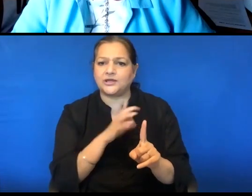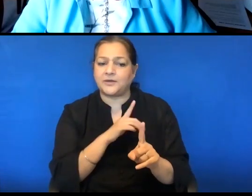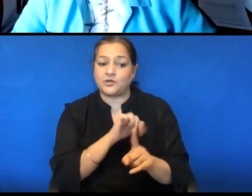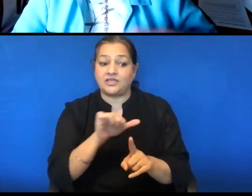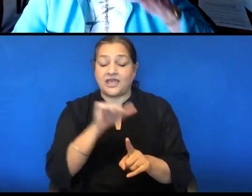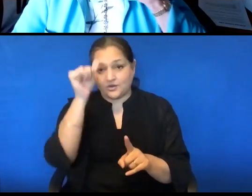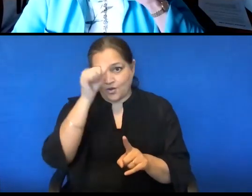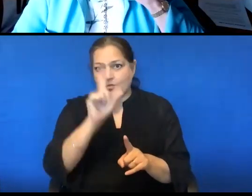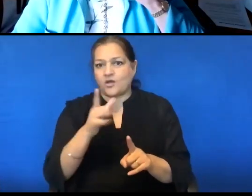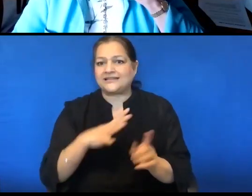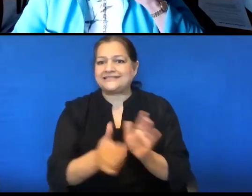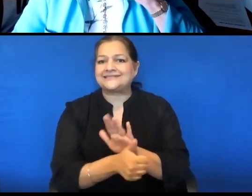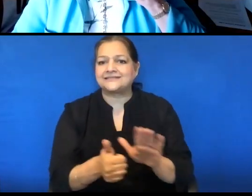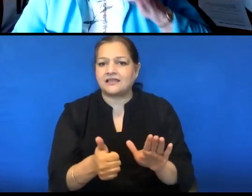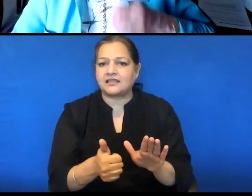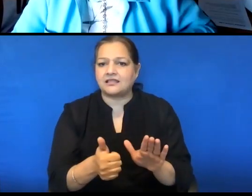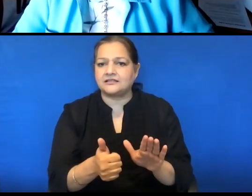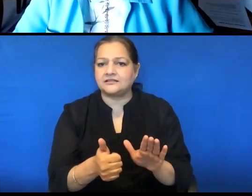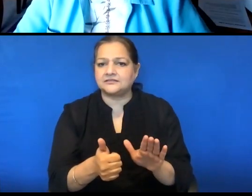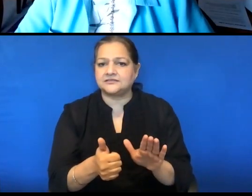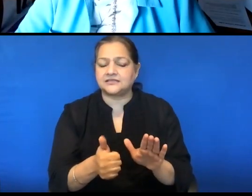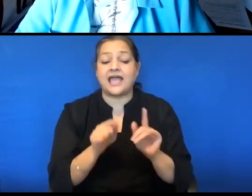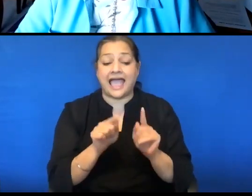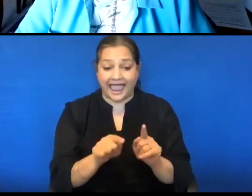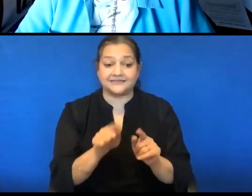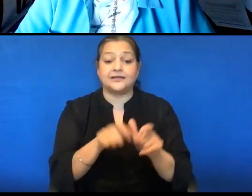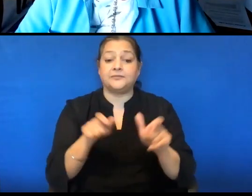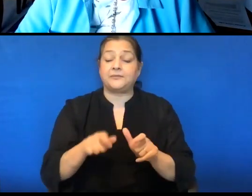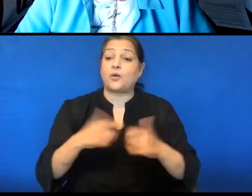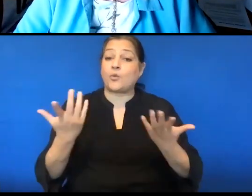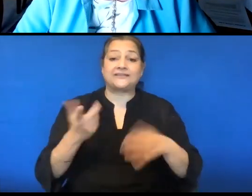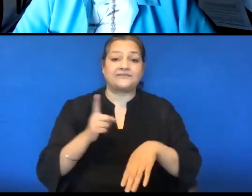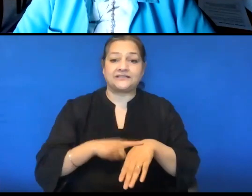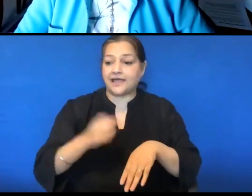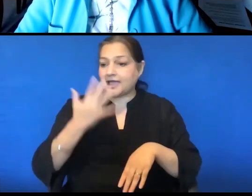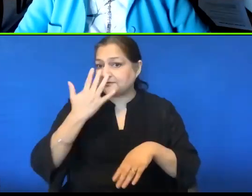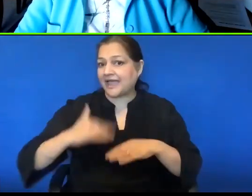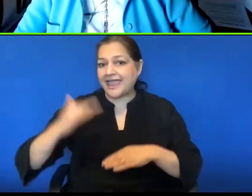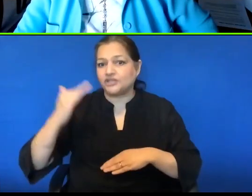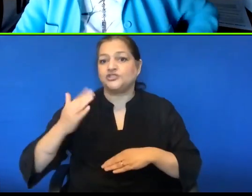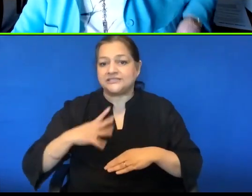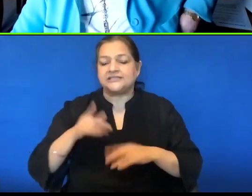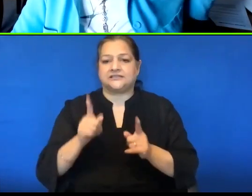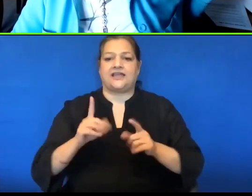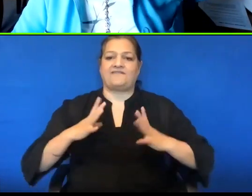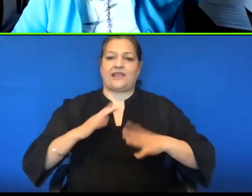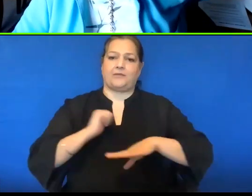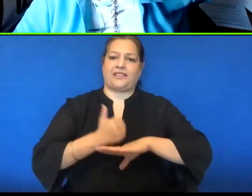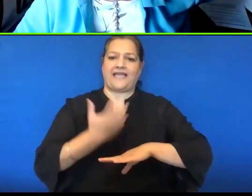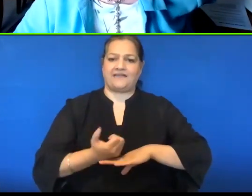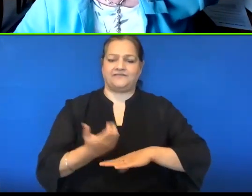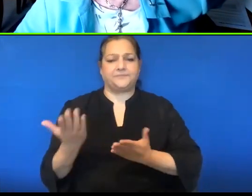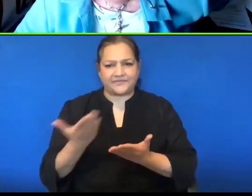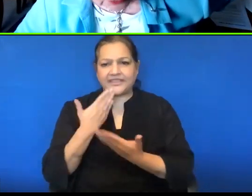skills that are available to all at whatever point in their life they may need them. Thank you. Ed, skills